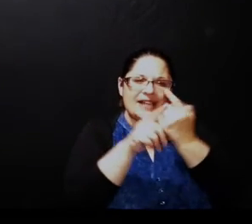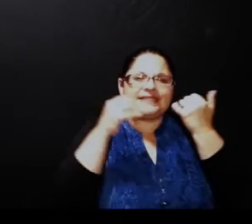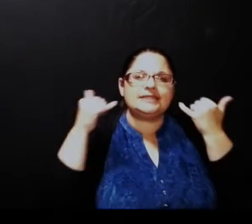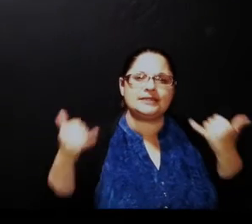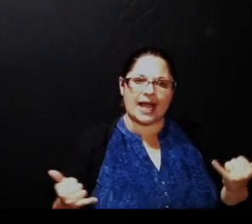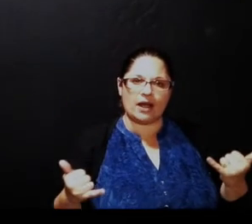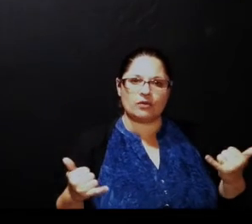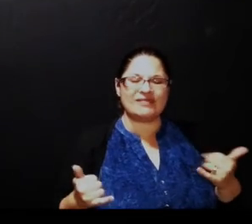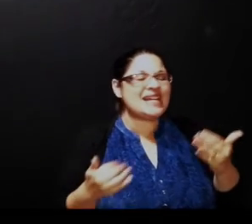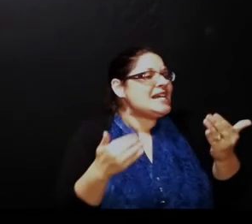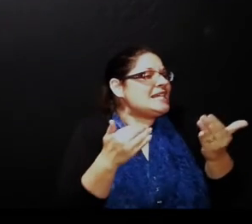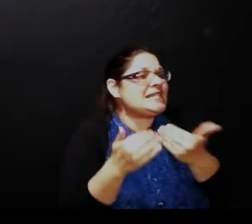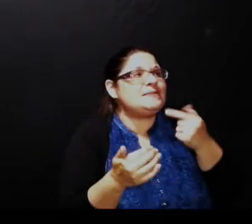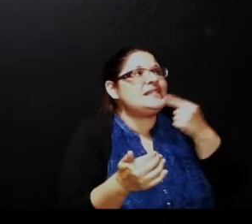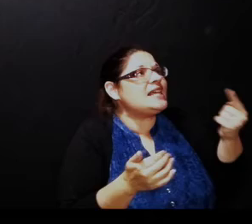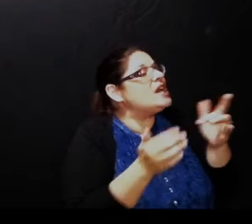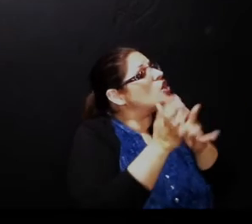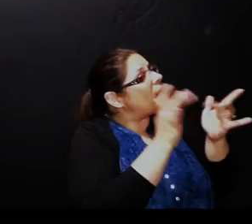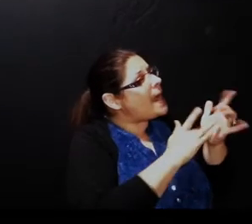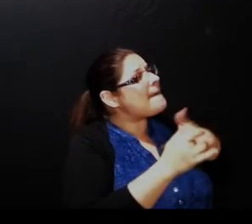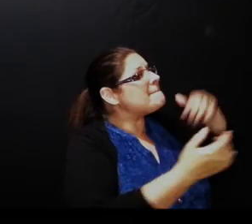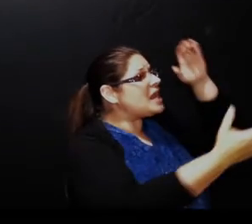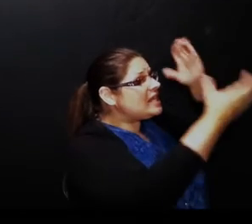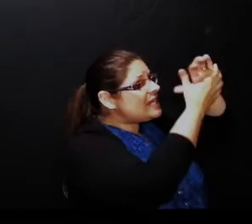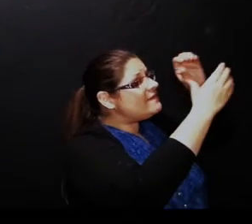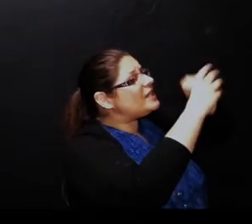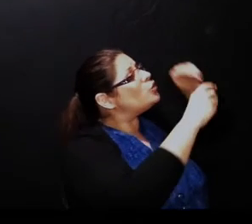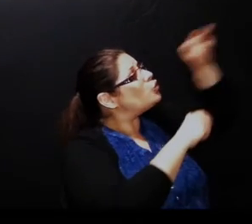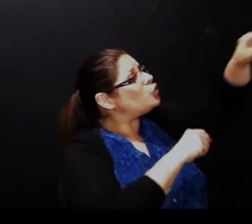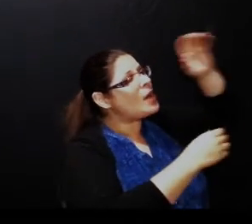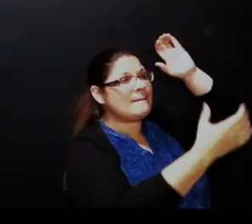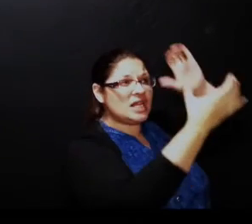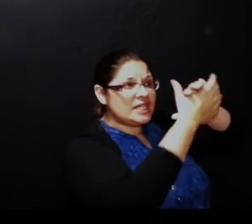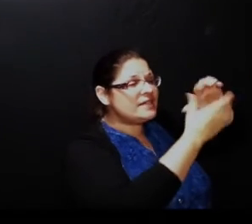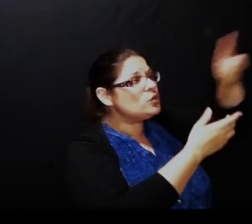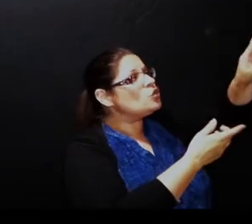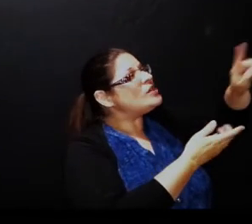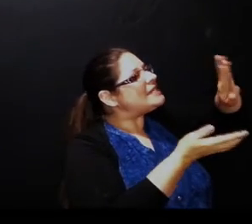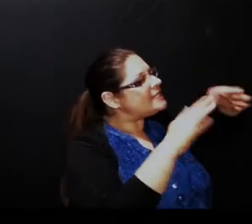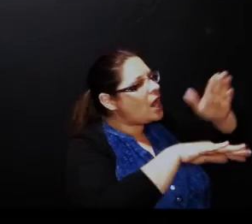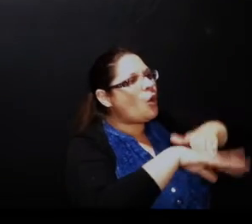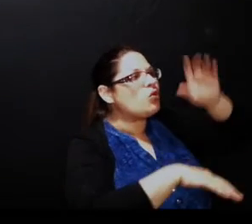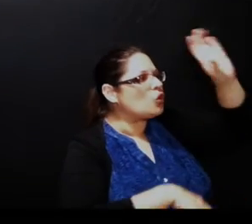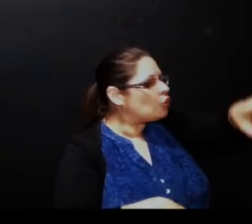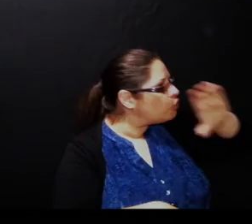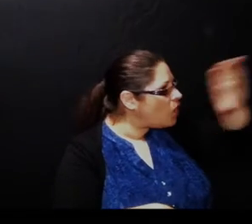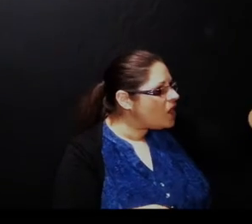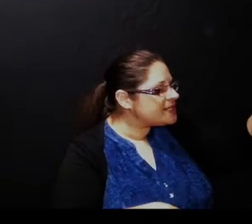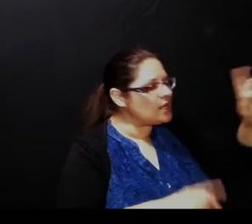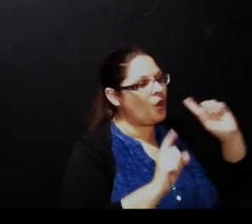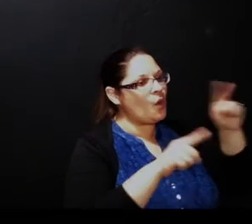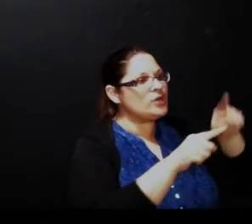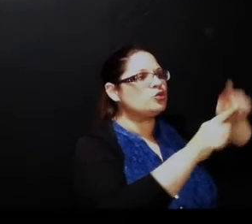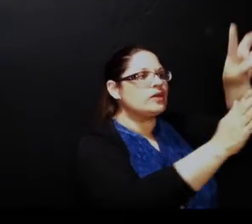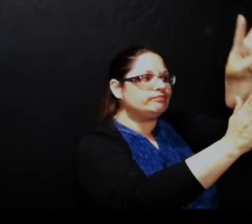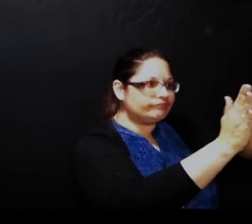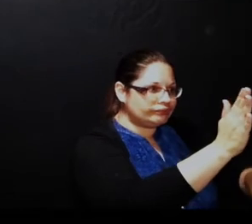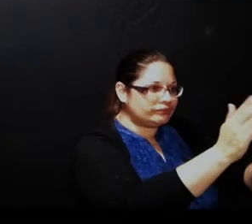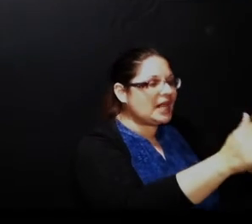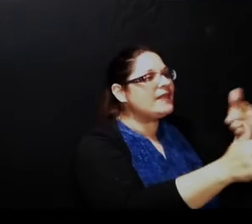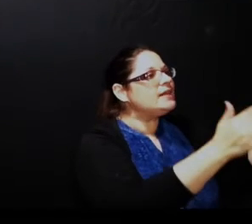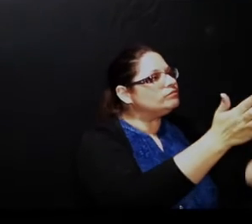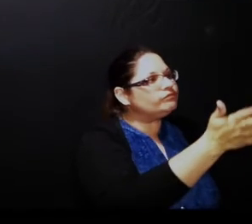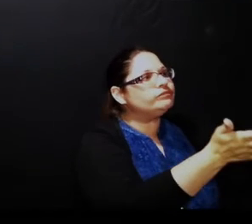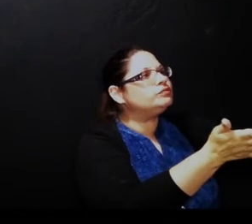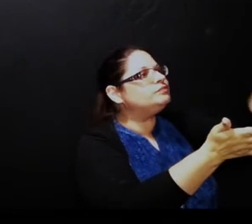I believe what you did at the empty tomb. And I want to be a child of God. I want to be your son or your daughter. And I want your honor and